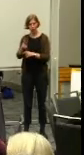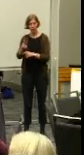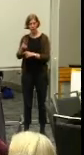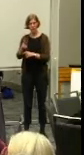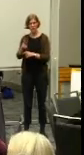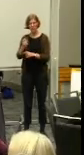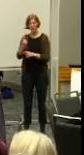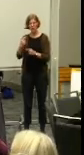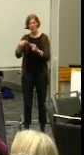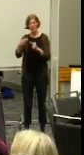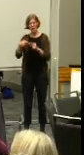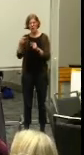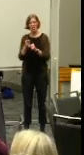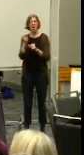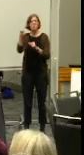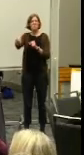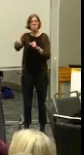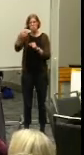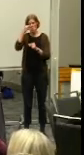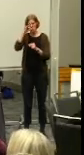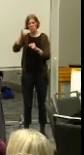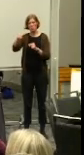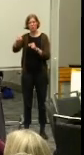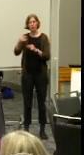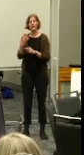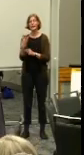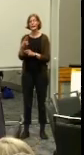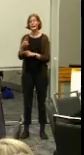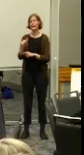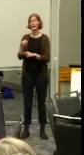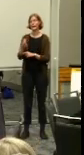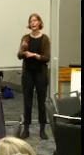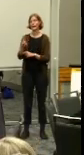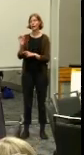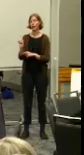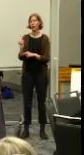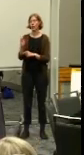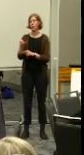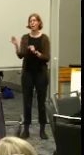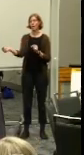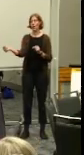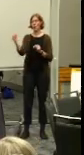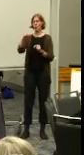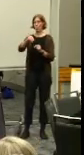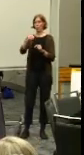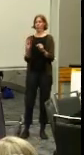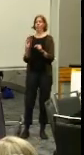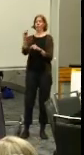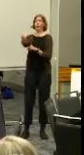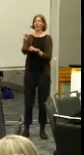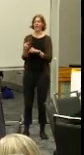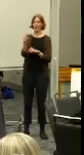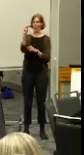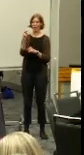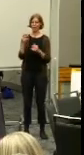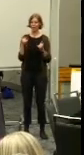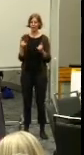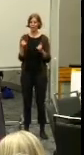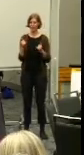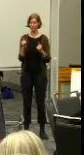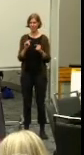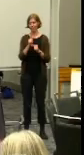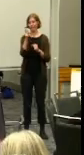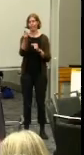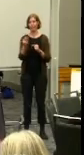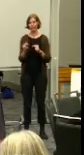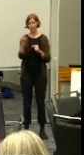Commons. It's a 16-acre site, and they're mothballing it, and they're moving their operations centre further north. They own that plot of land.